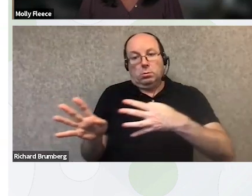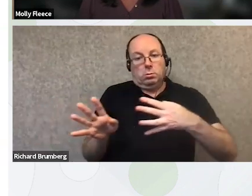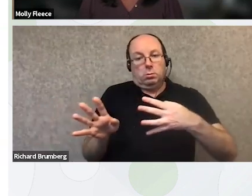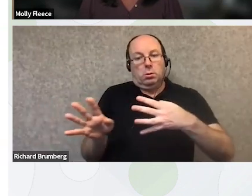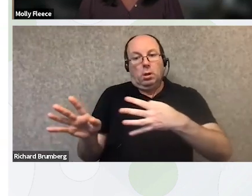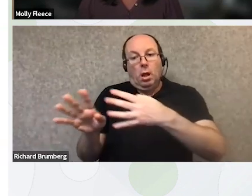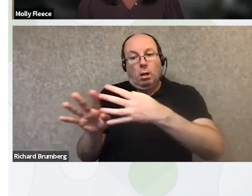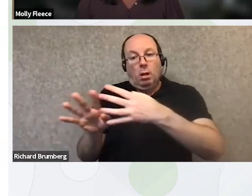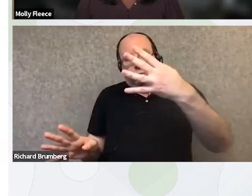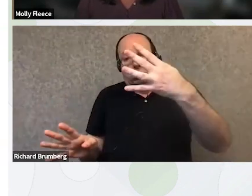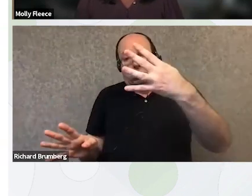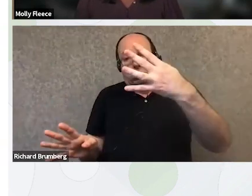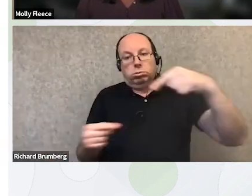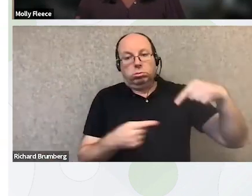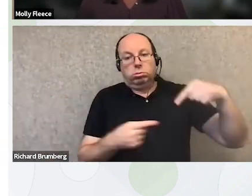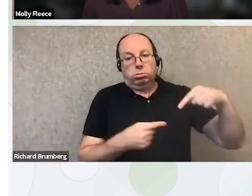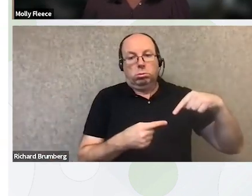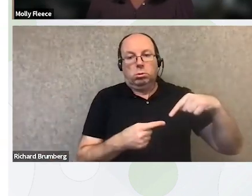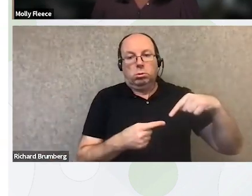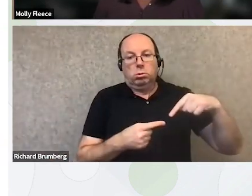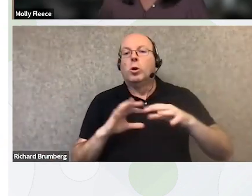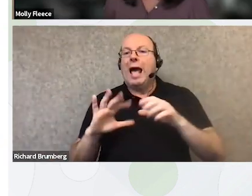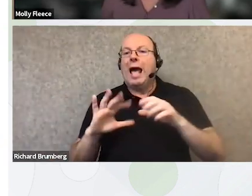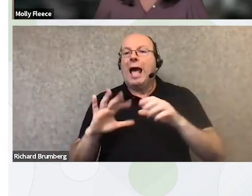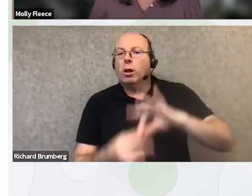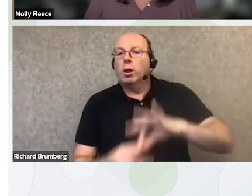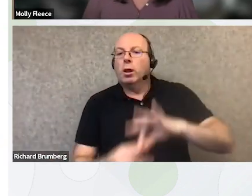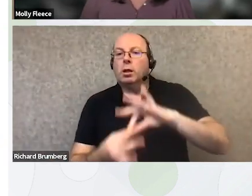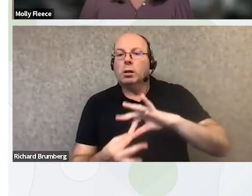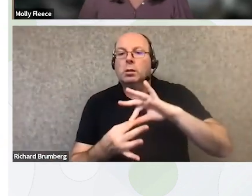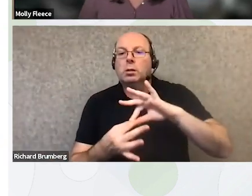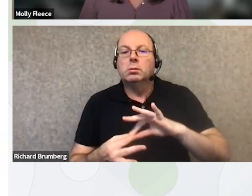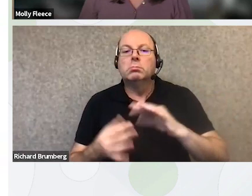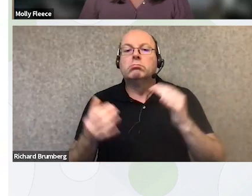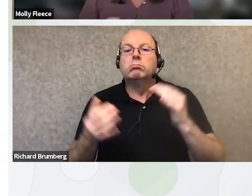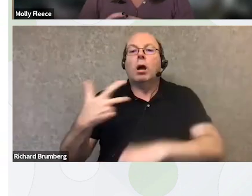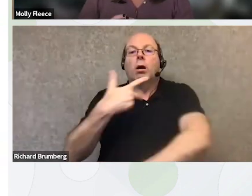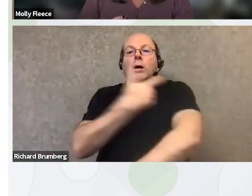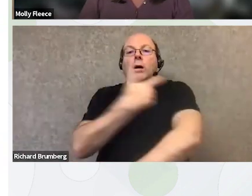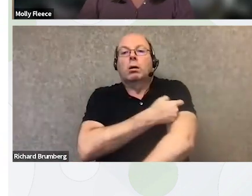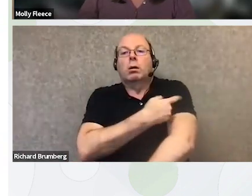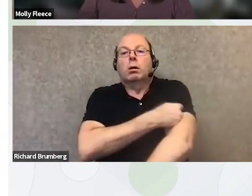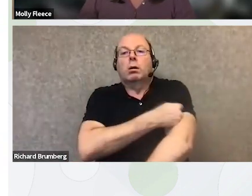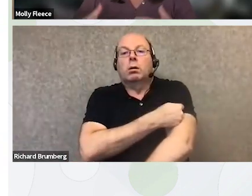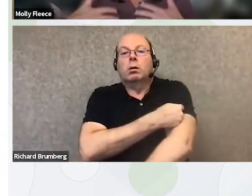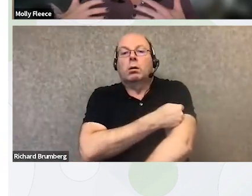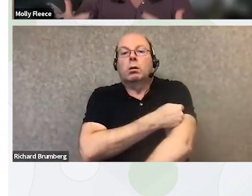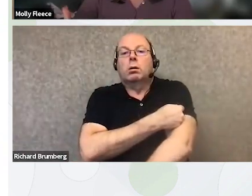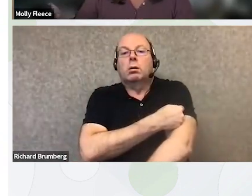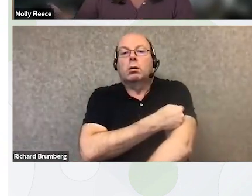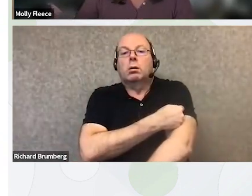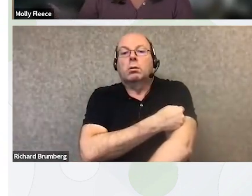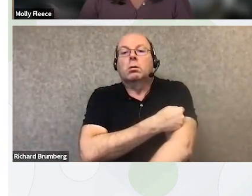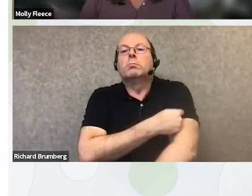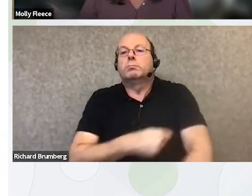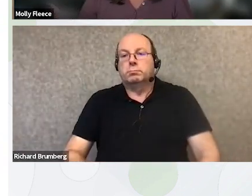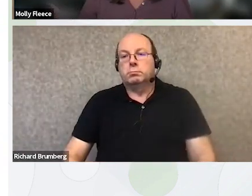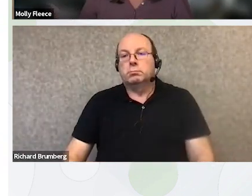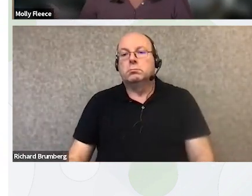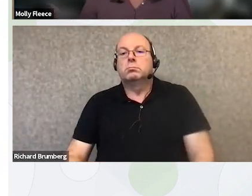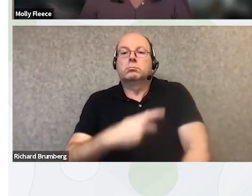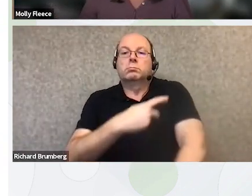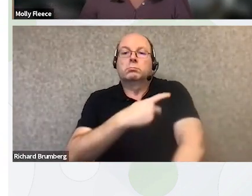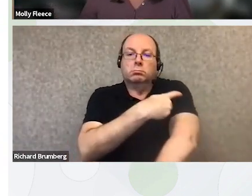So whereas the current vaccines may not provide protection identically to the